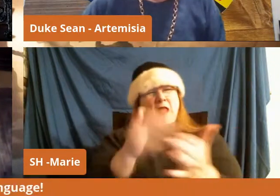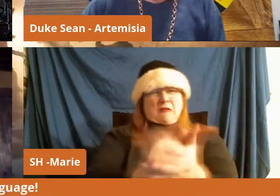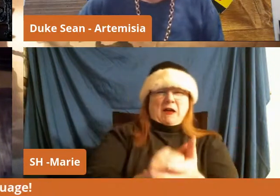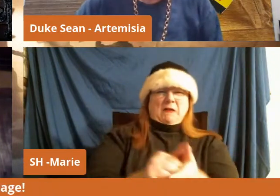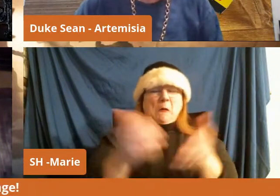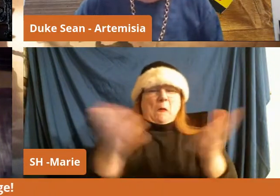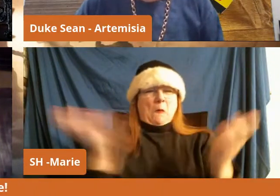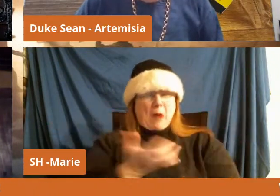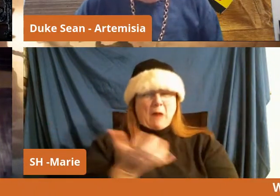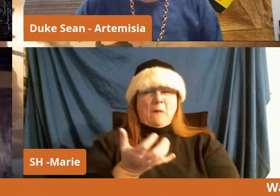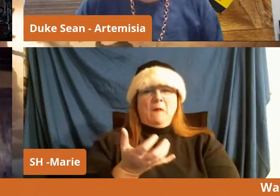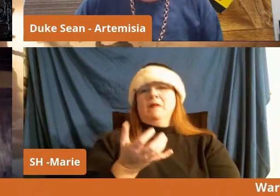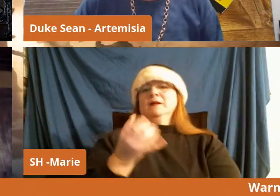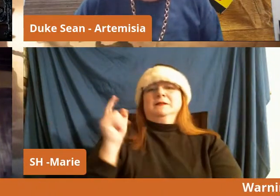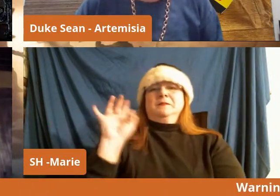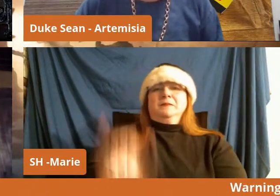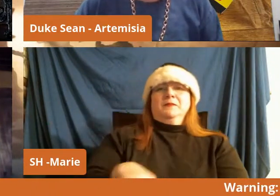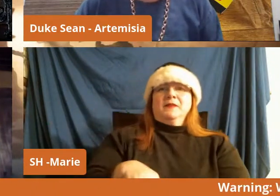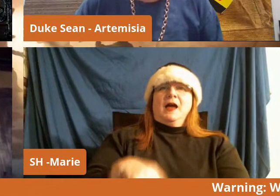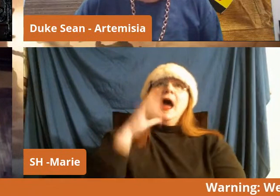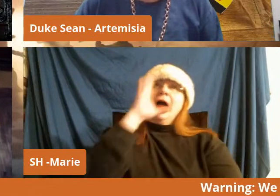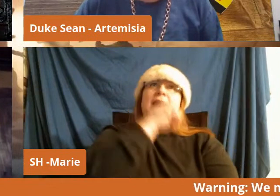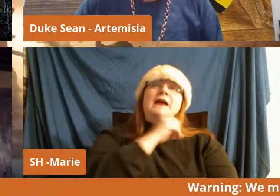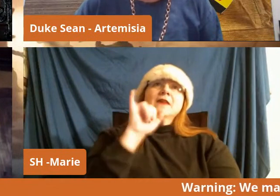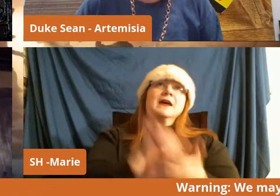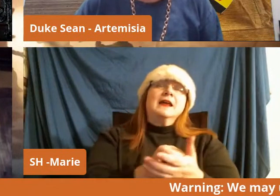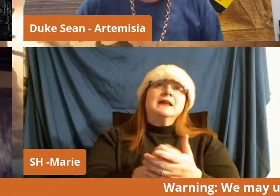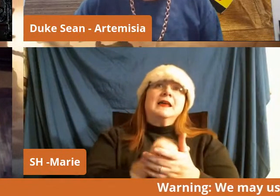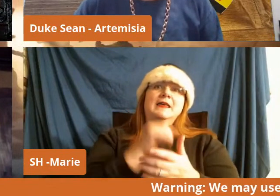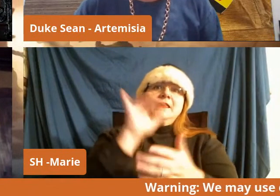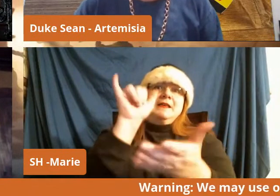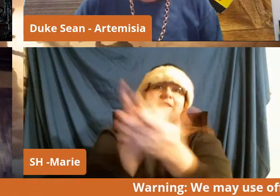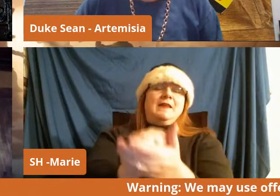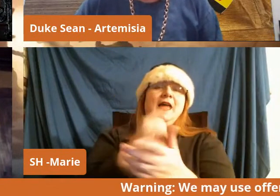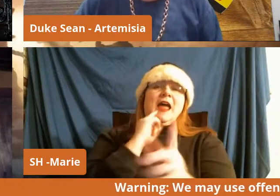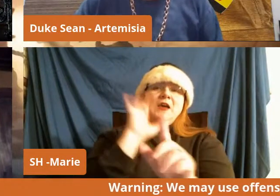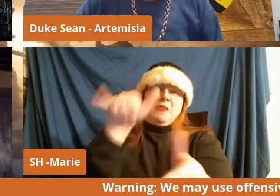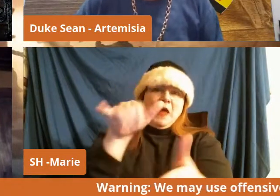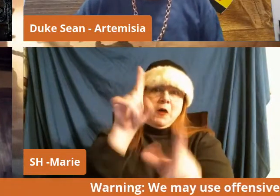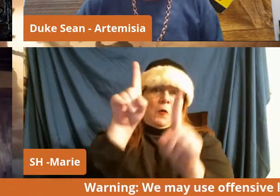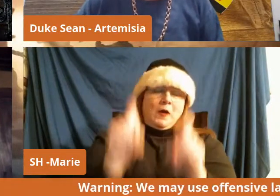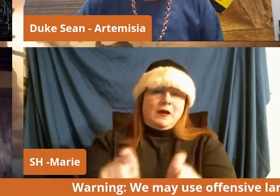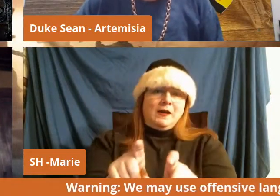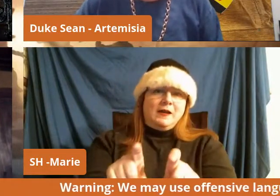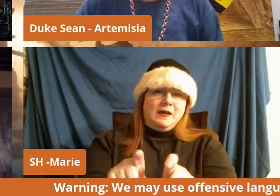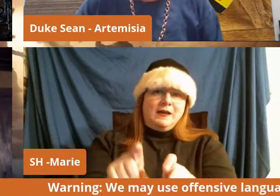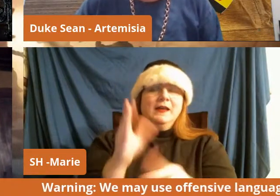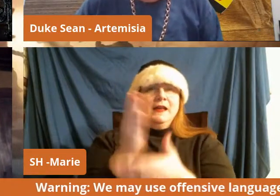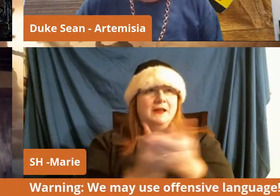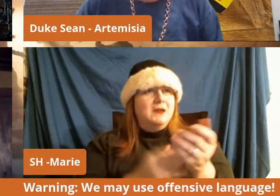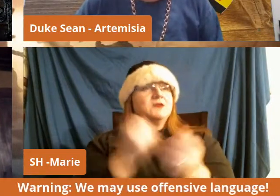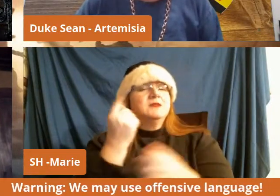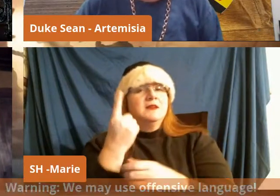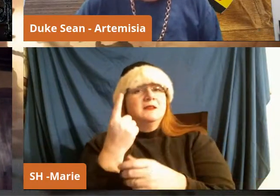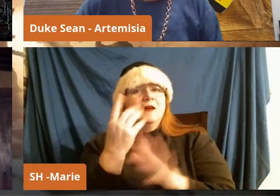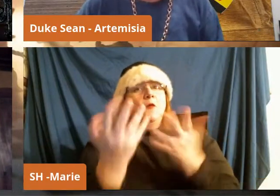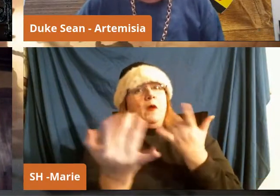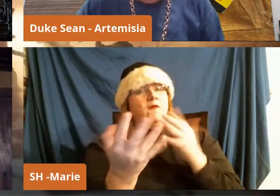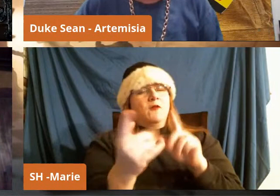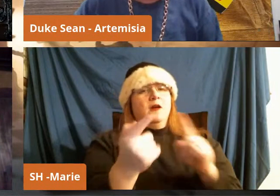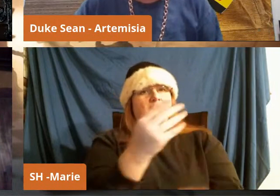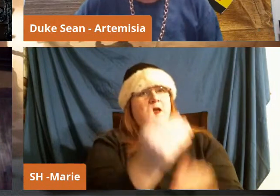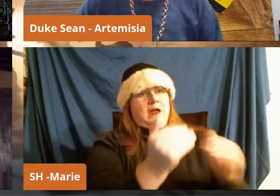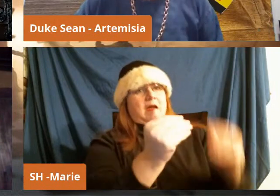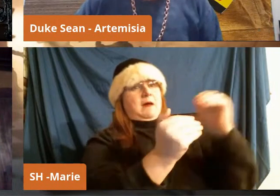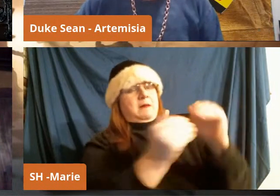it. Like, well, I guess that answers that question. Like, I guess he's got that part of it down. Now we just got to wait for him to up his